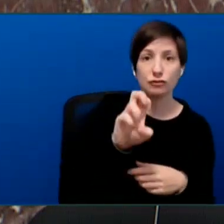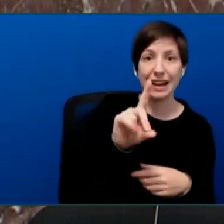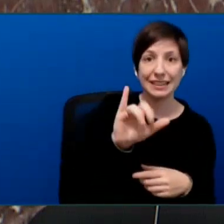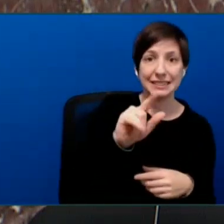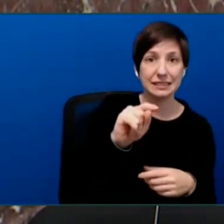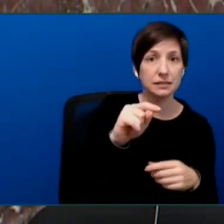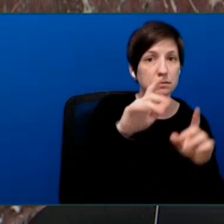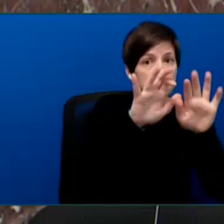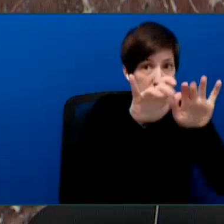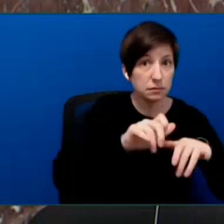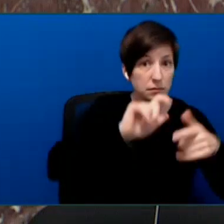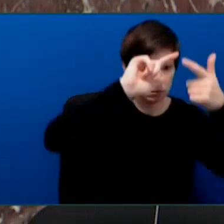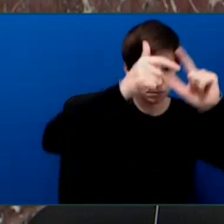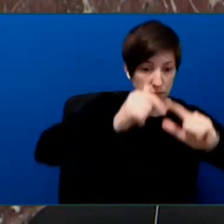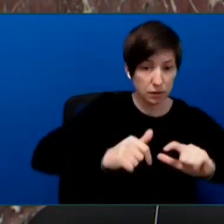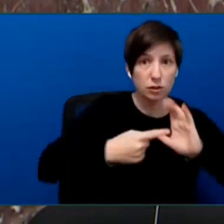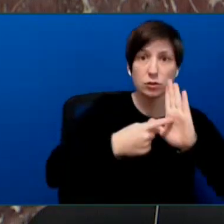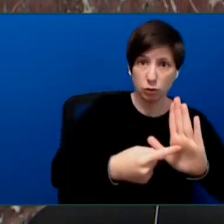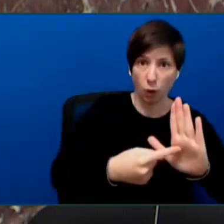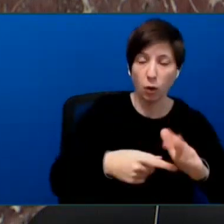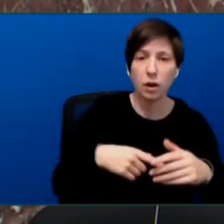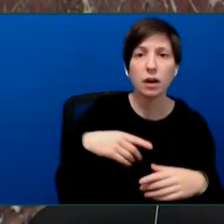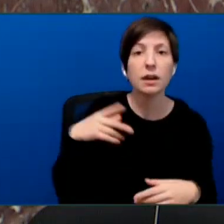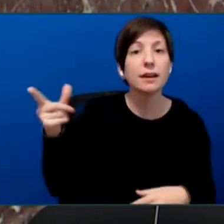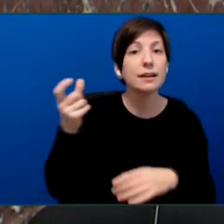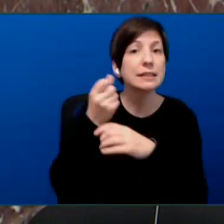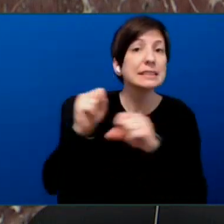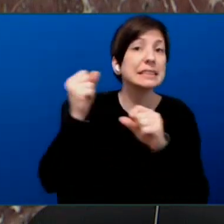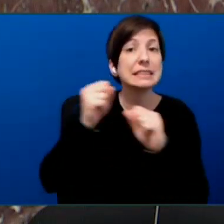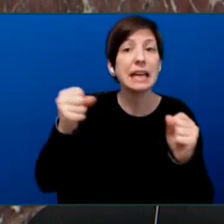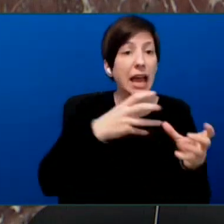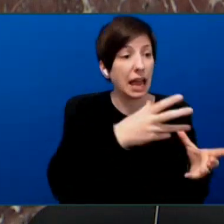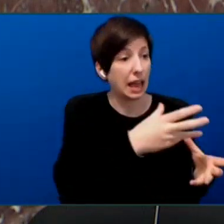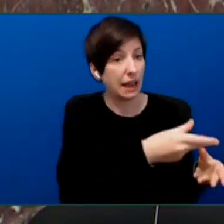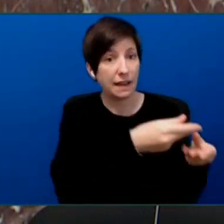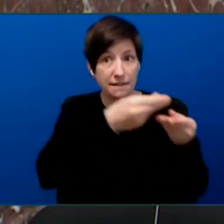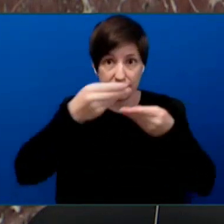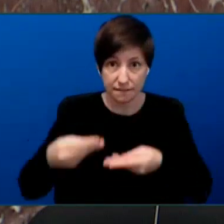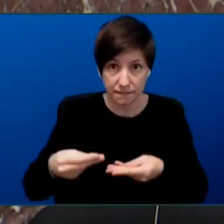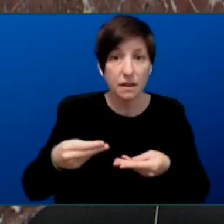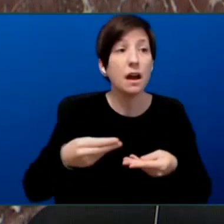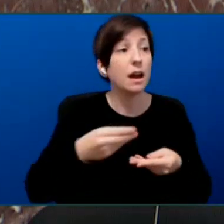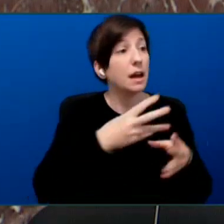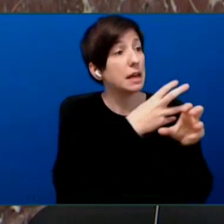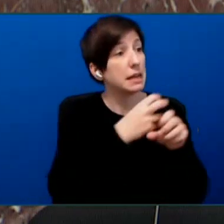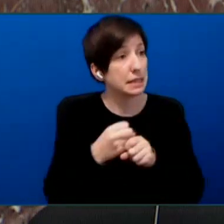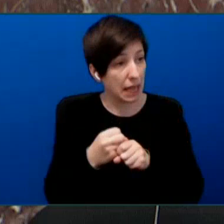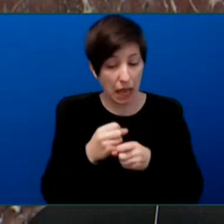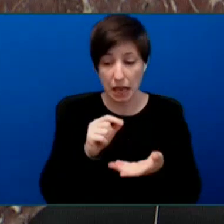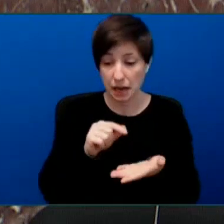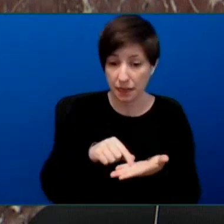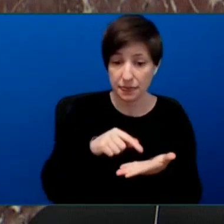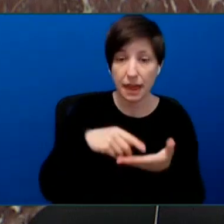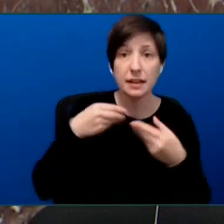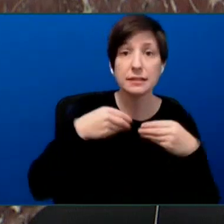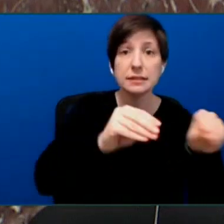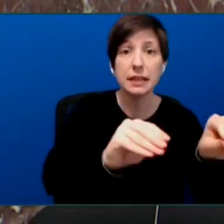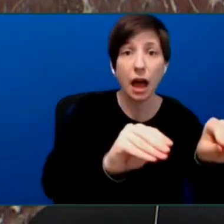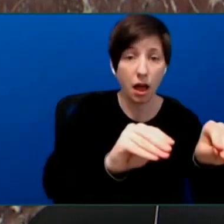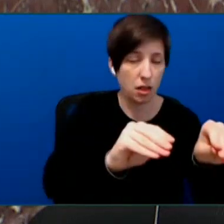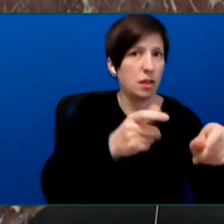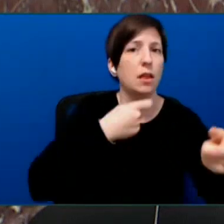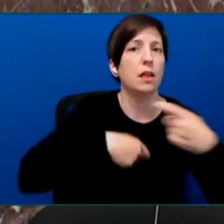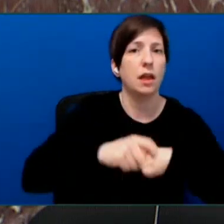how this so-called safe supply recipients sell their dillies to purchase fentanyl. How much longer